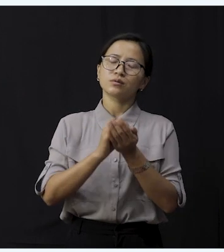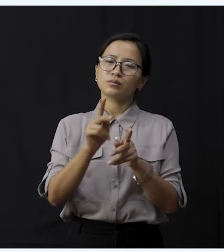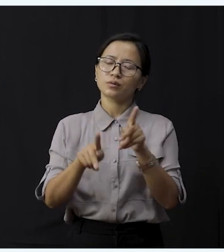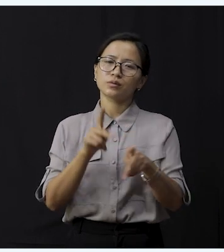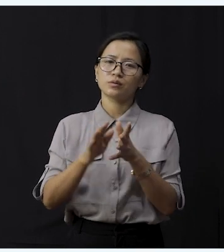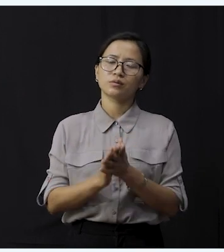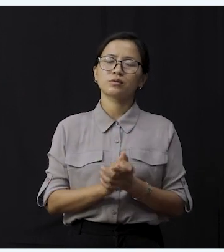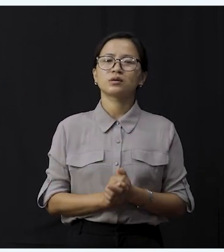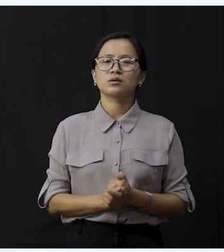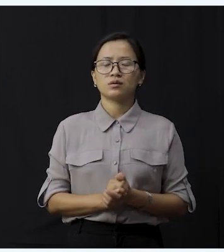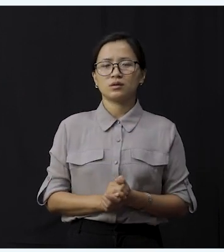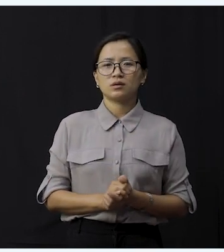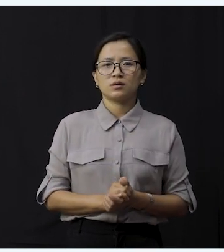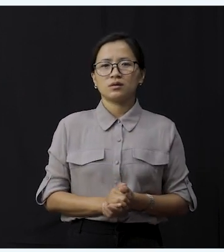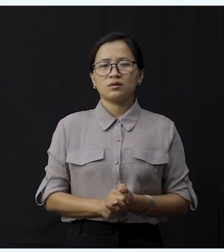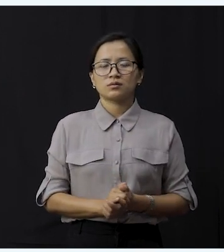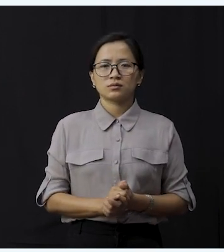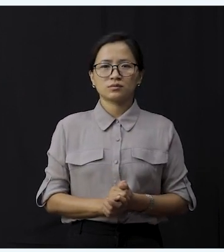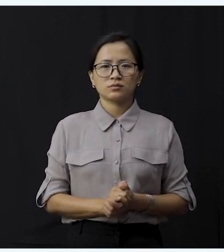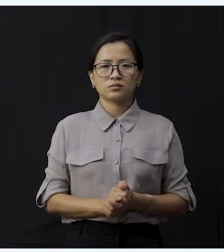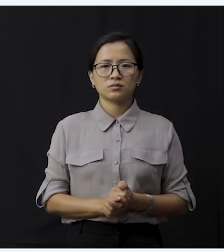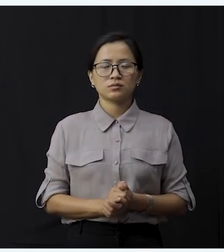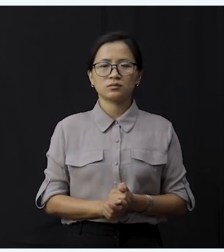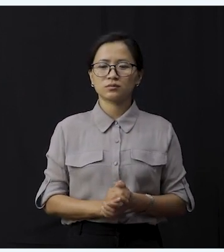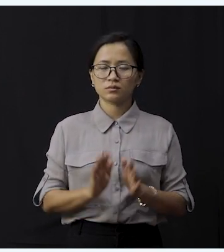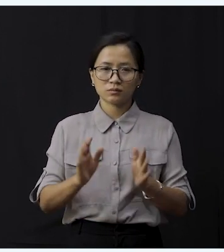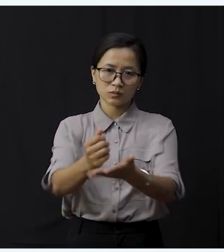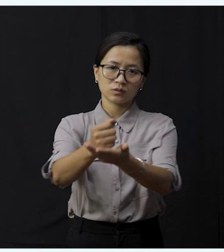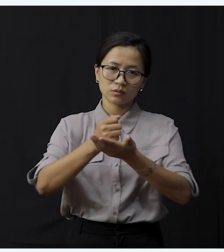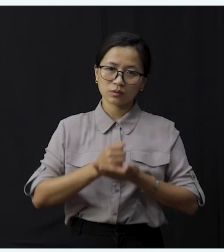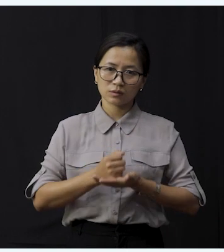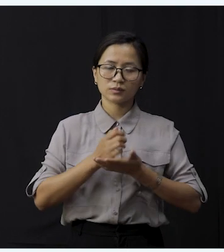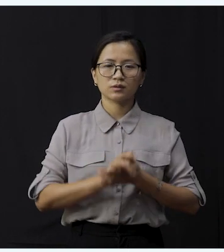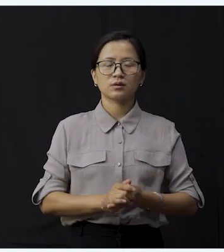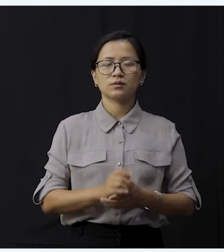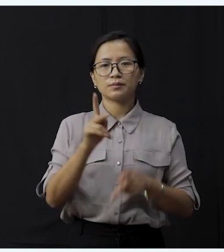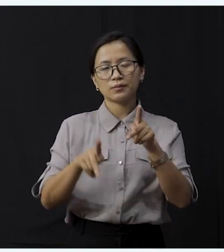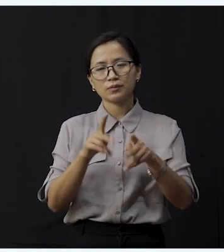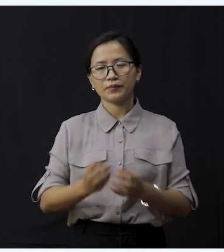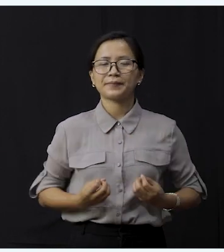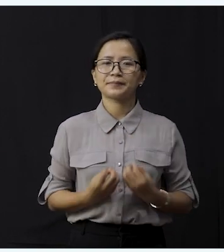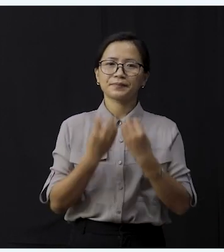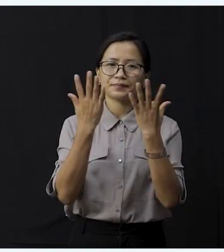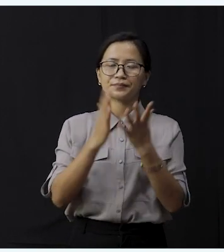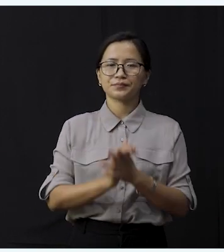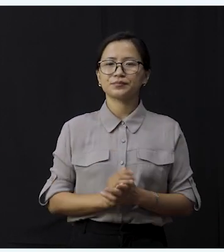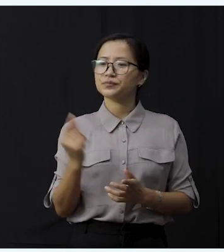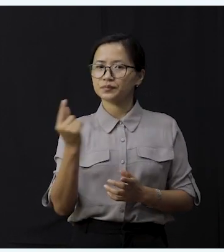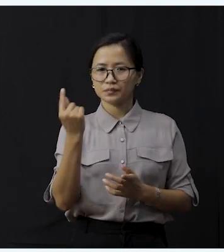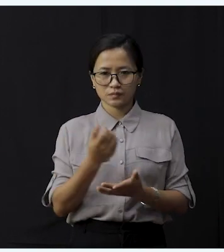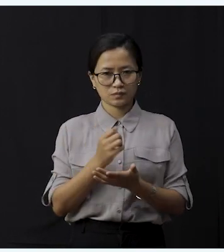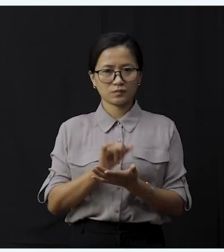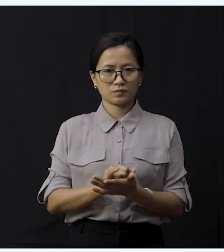looking after by the public, and it also helps the public to enjoy or to